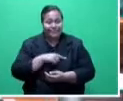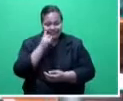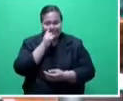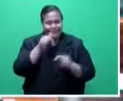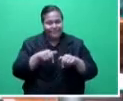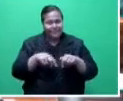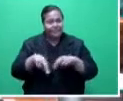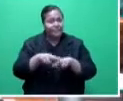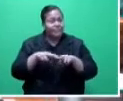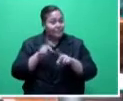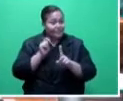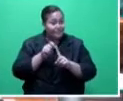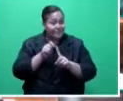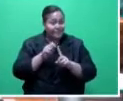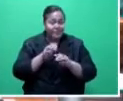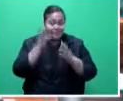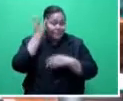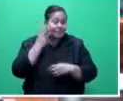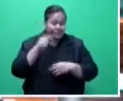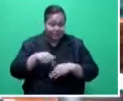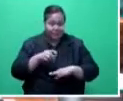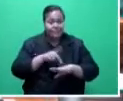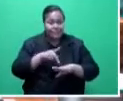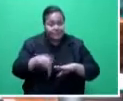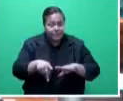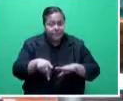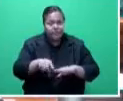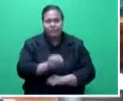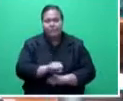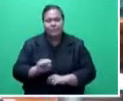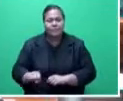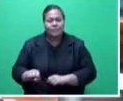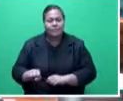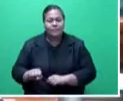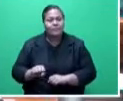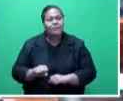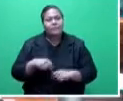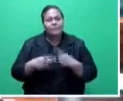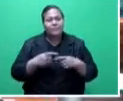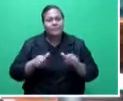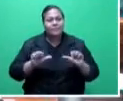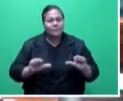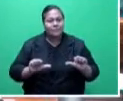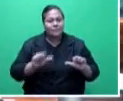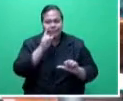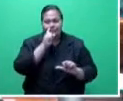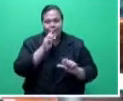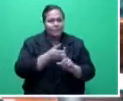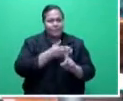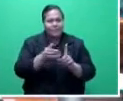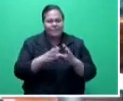particular women, that the government, that this Parliament is serious about protecting people from sexual